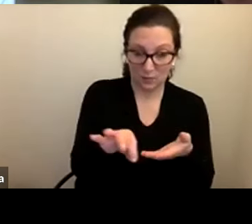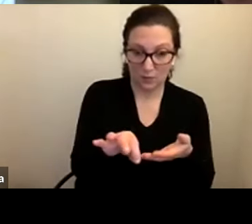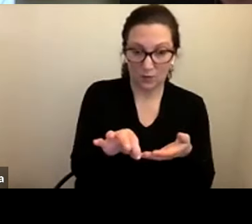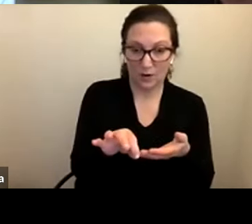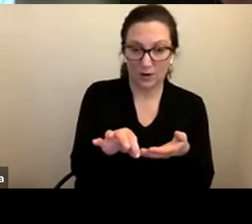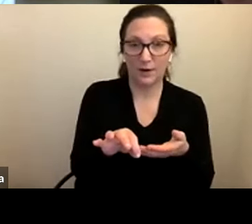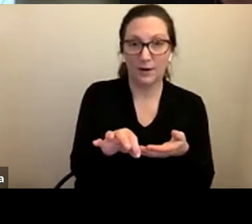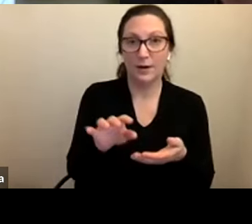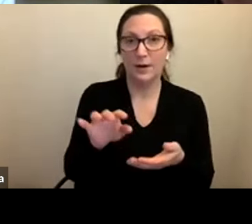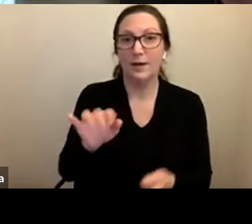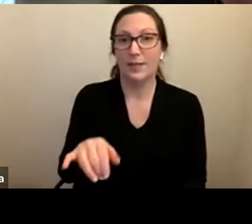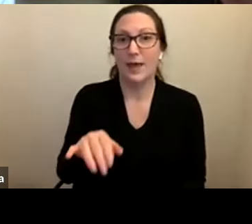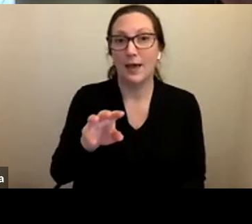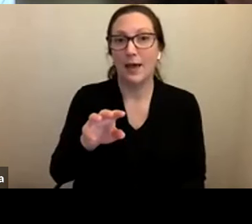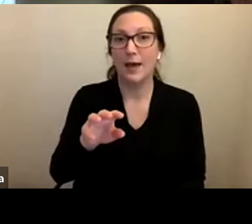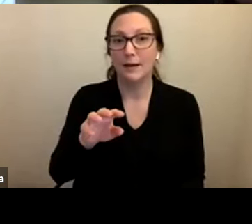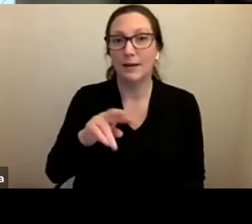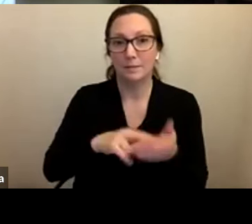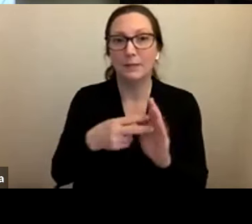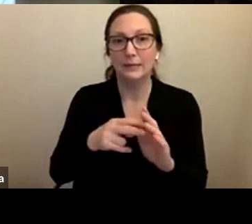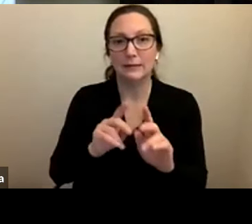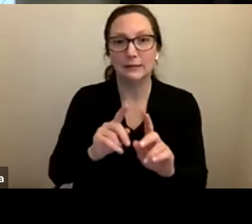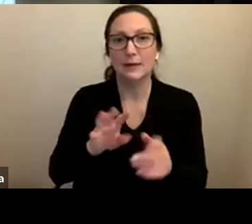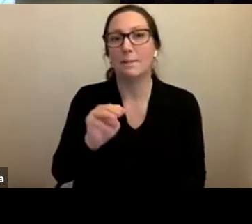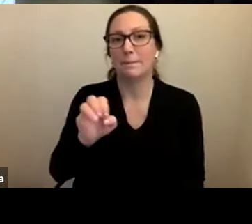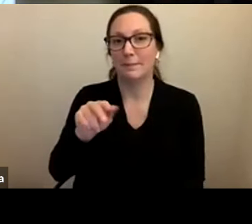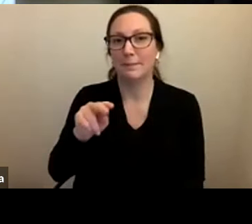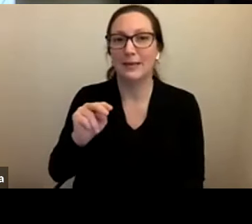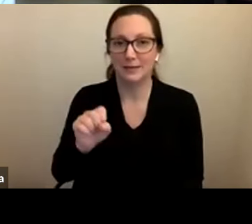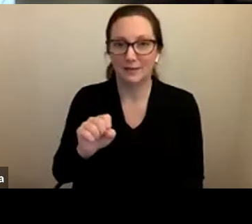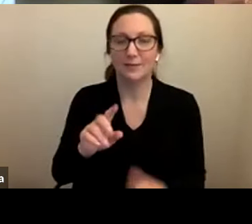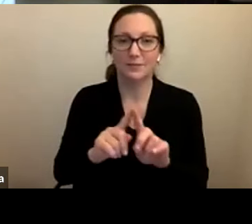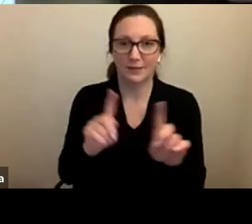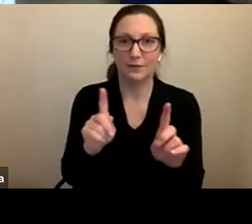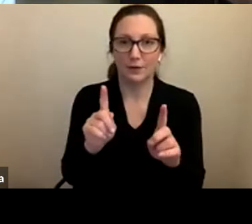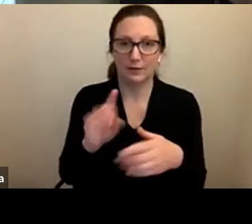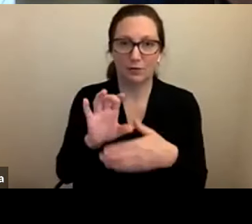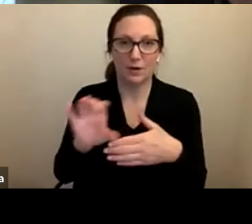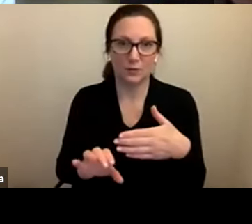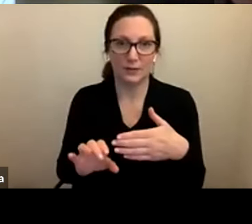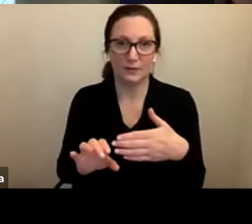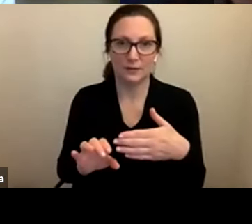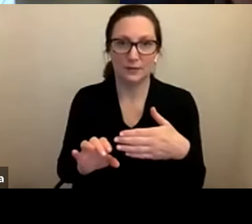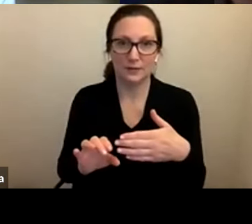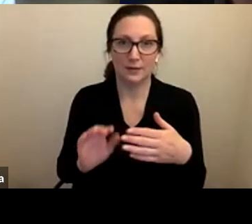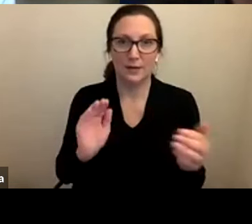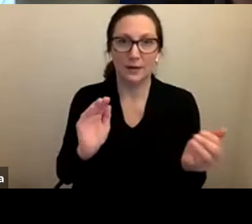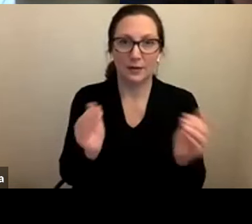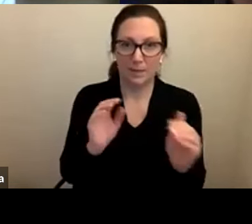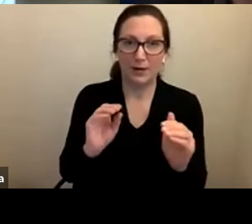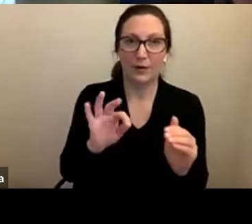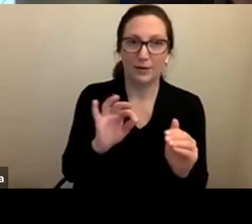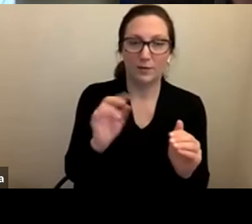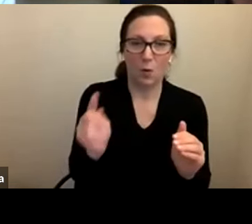mean difference consequences are as severe as if you were using only it.